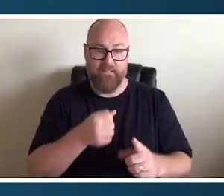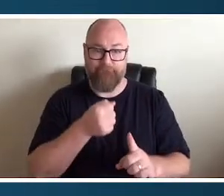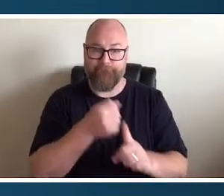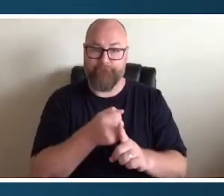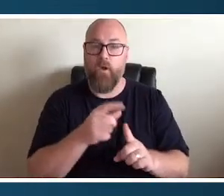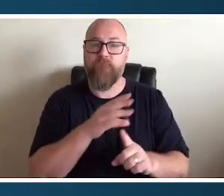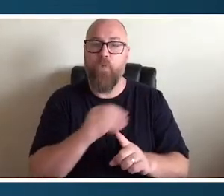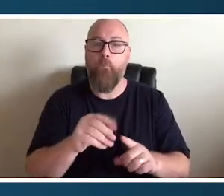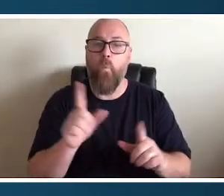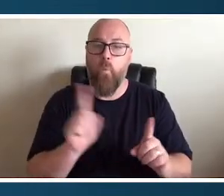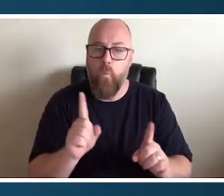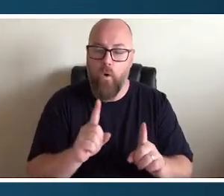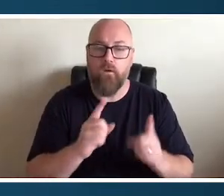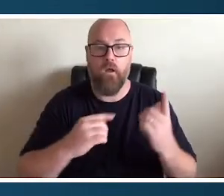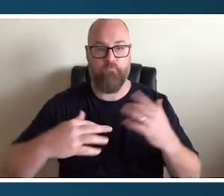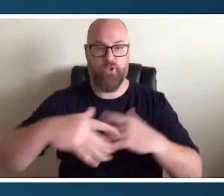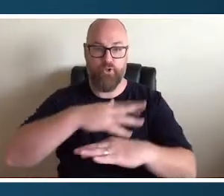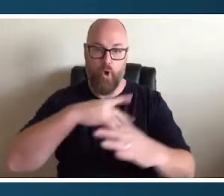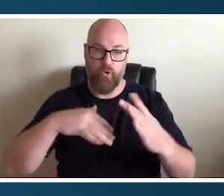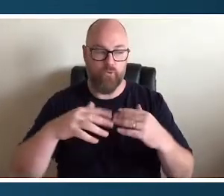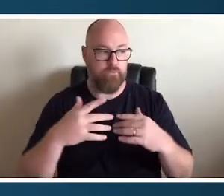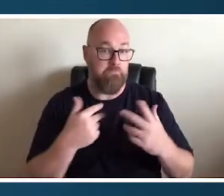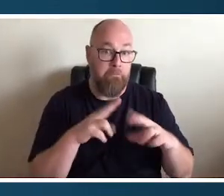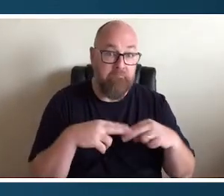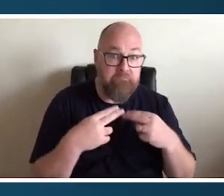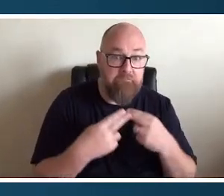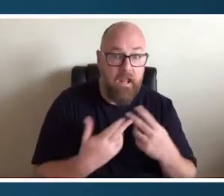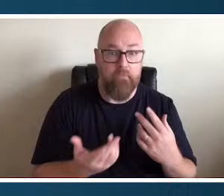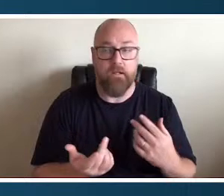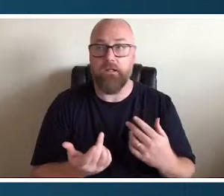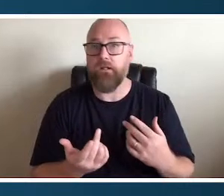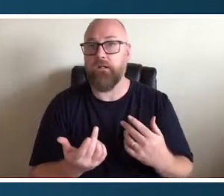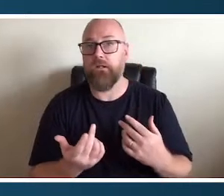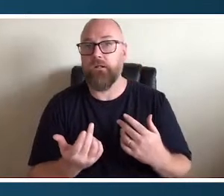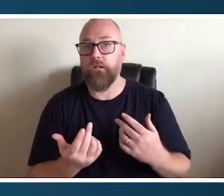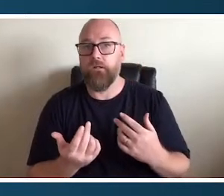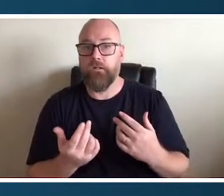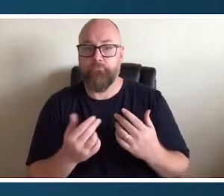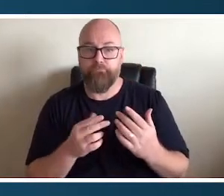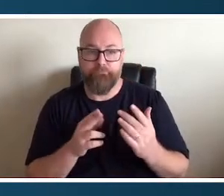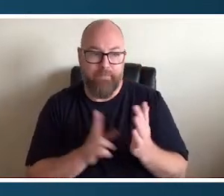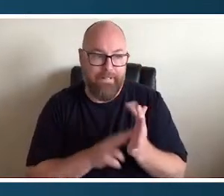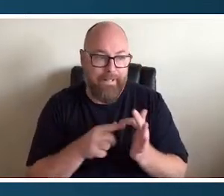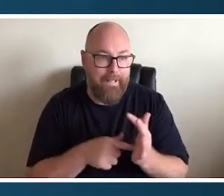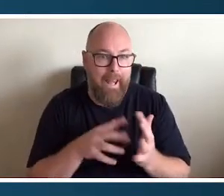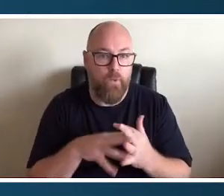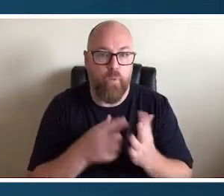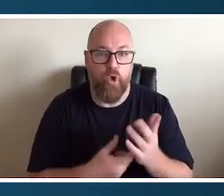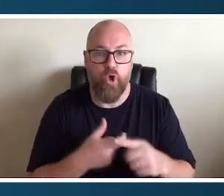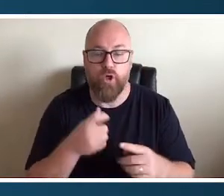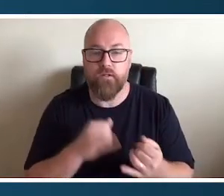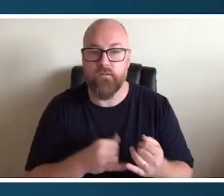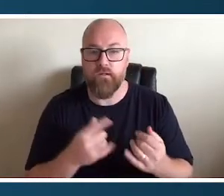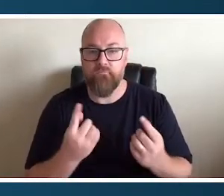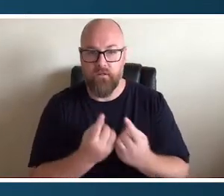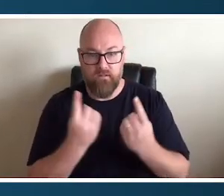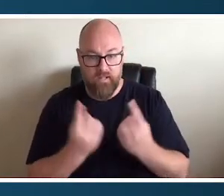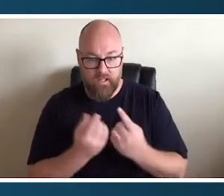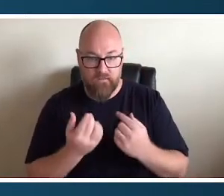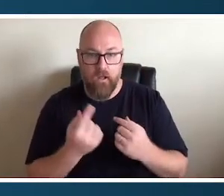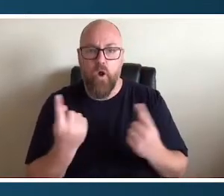the disintegration of family links, to the disintegration of networks, and so on and so forth. Who reconstruct